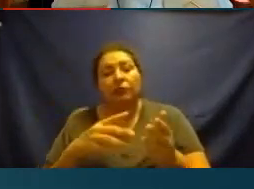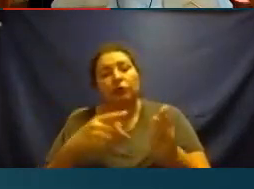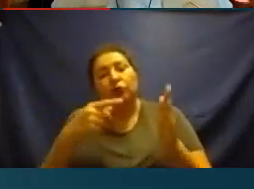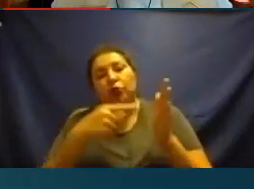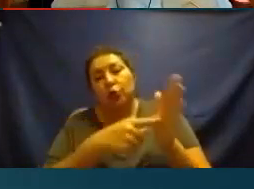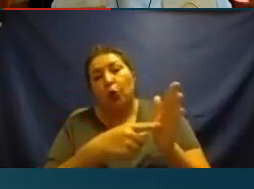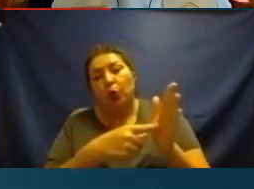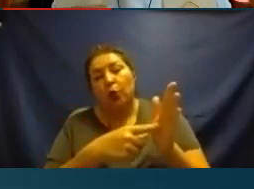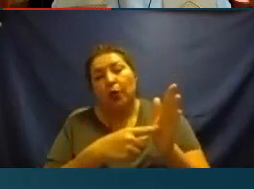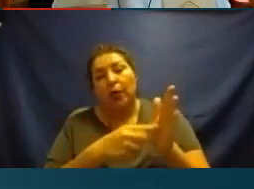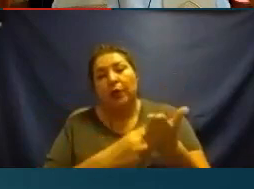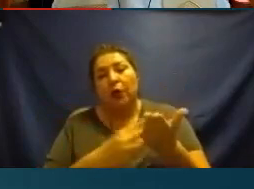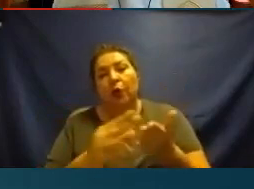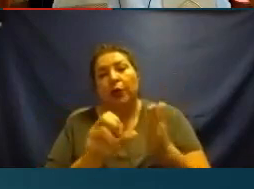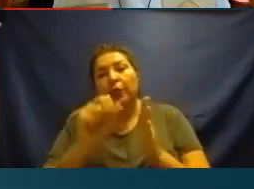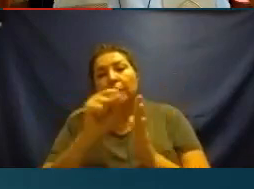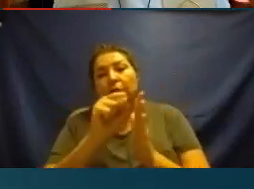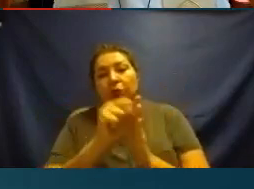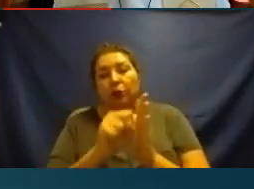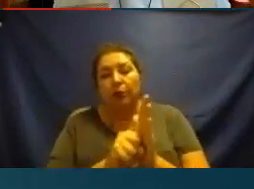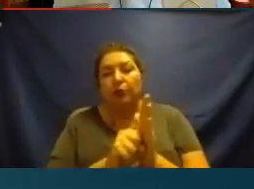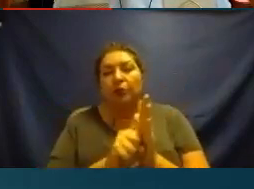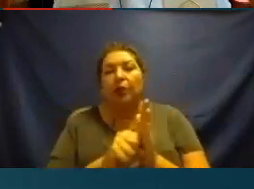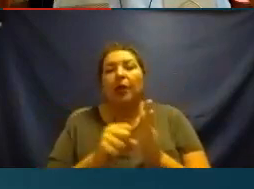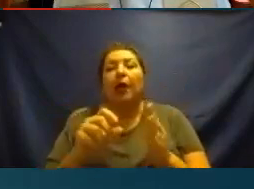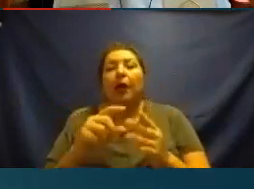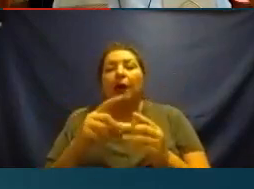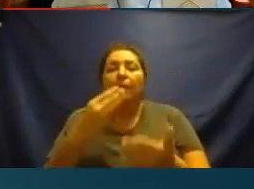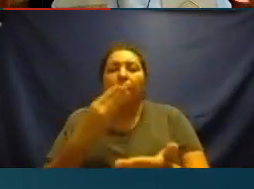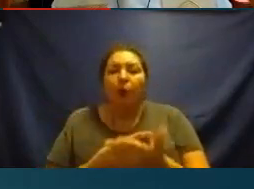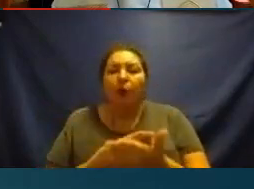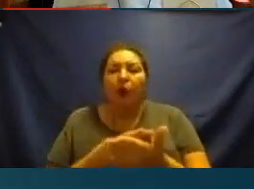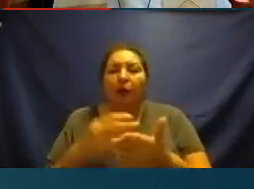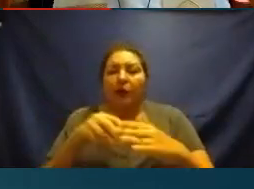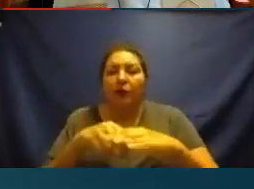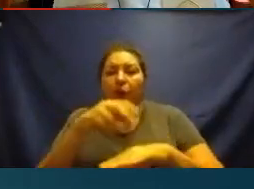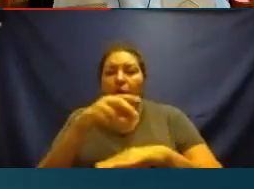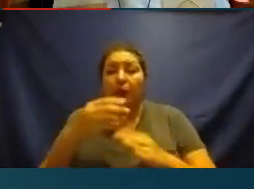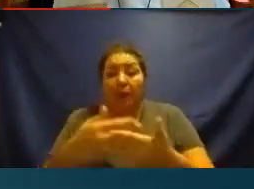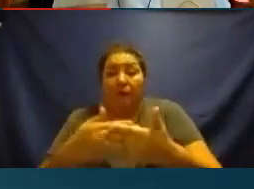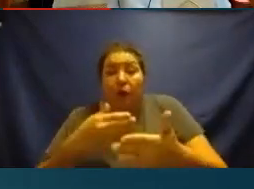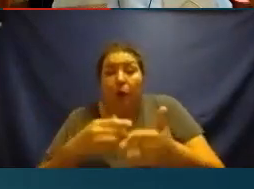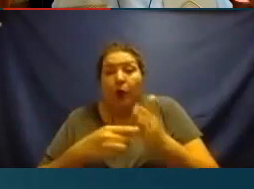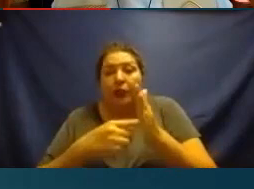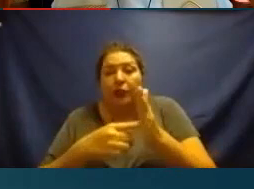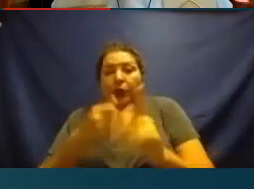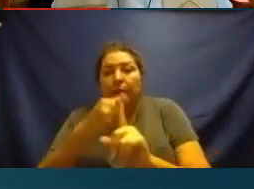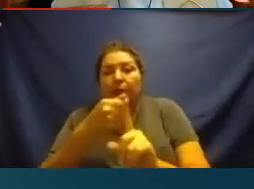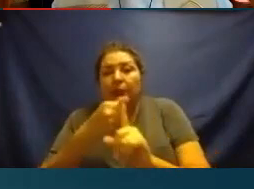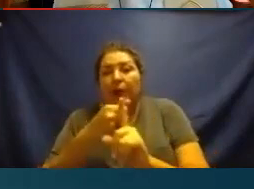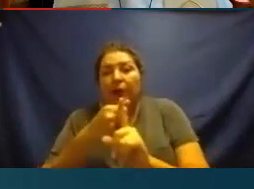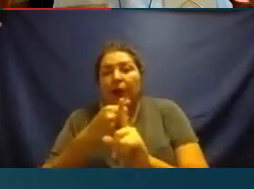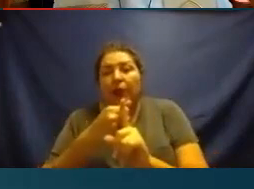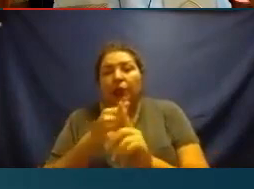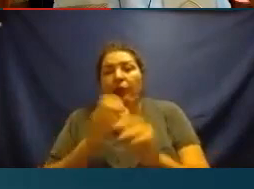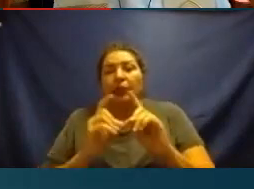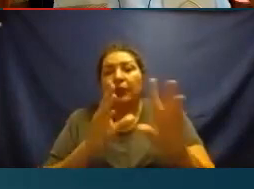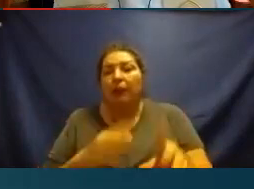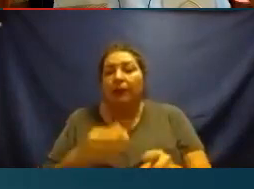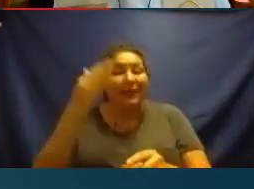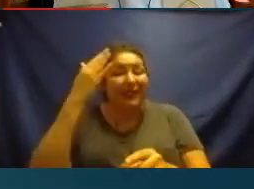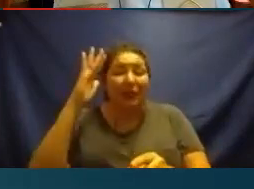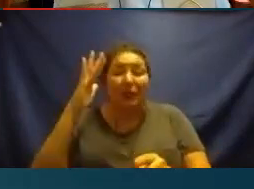his resurrection before he revealed himself to his disciples. They did not know it was Jesus